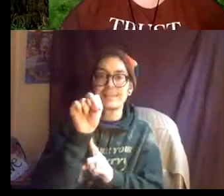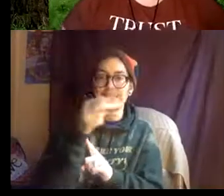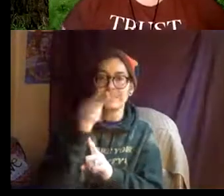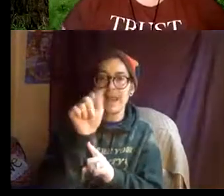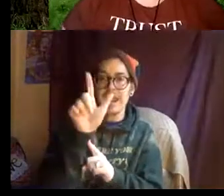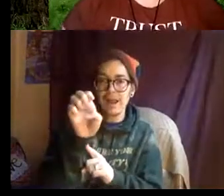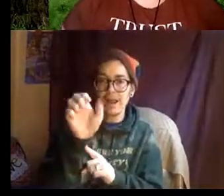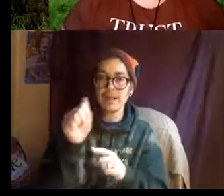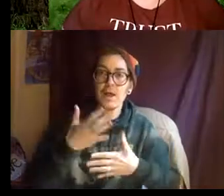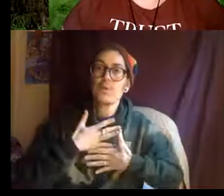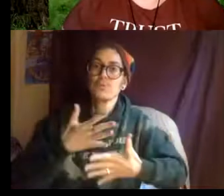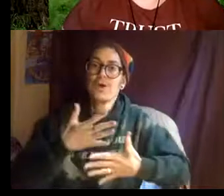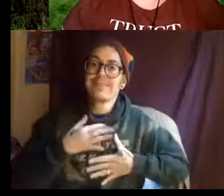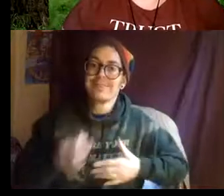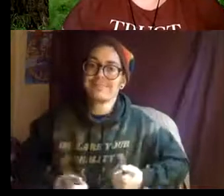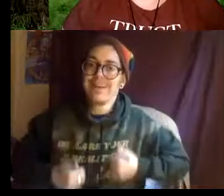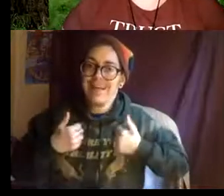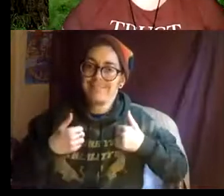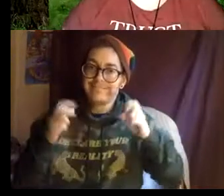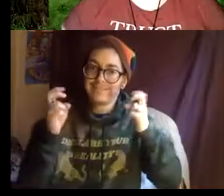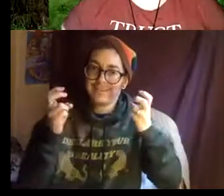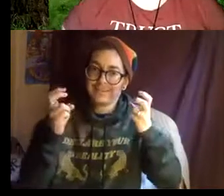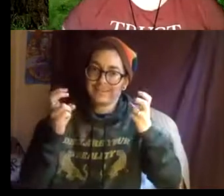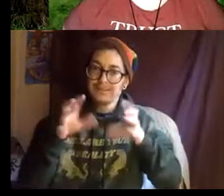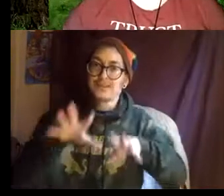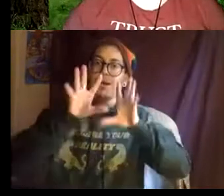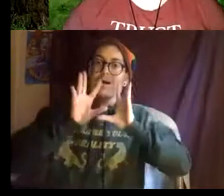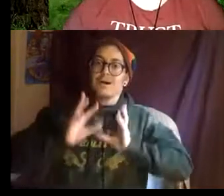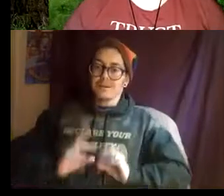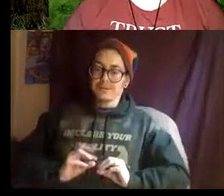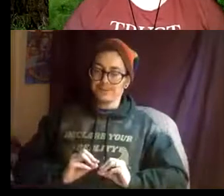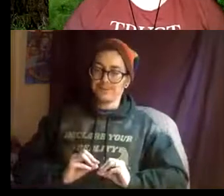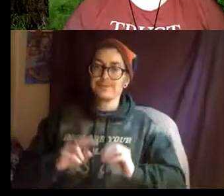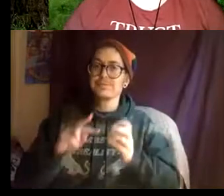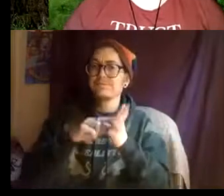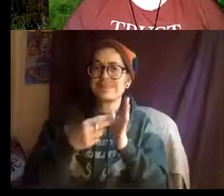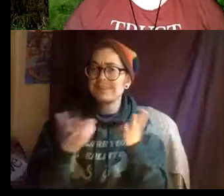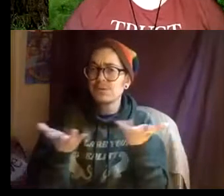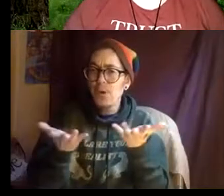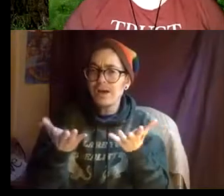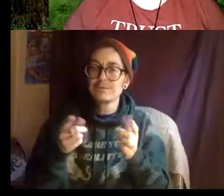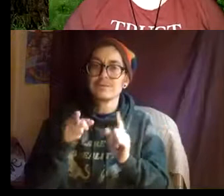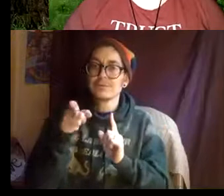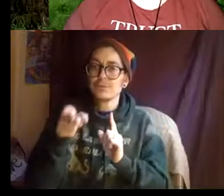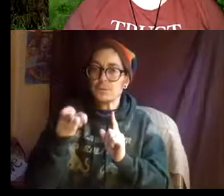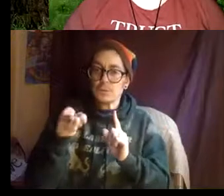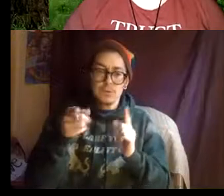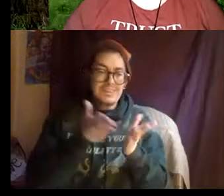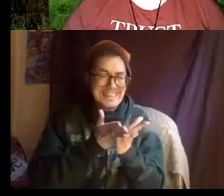It says, inhale the breath of life. Breathe it in.